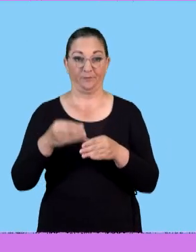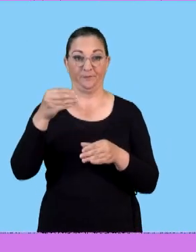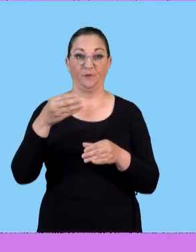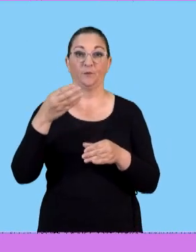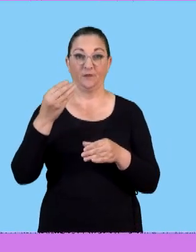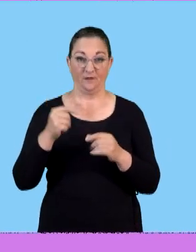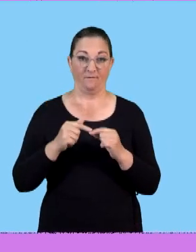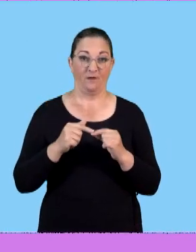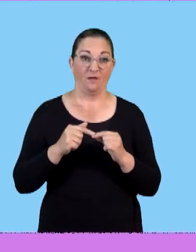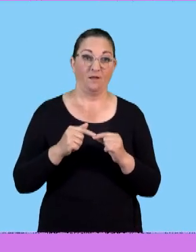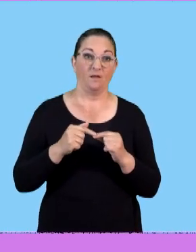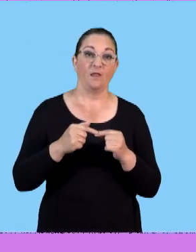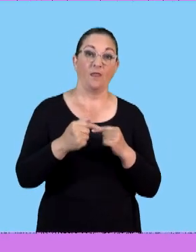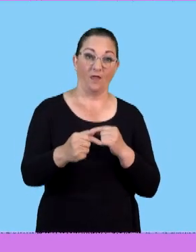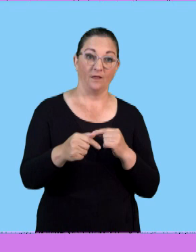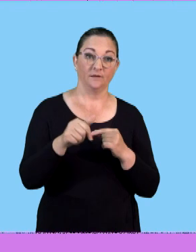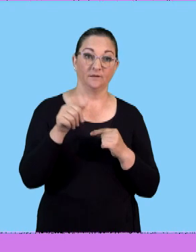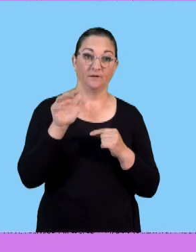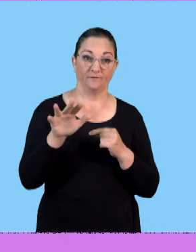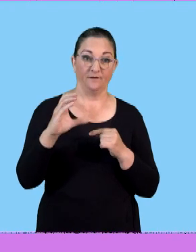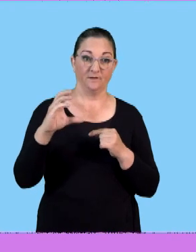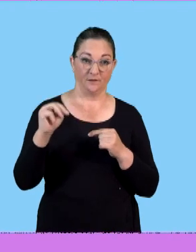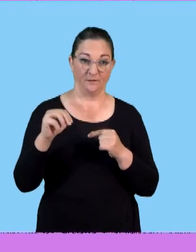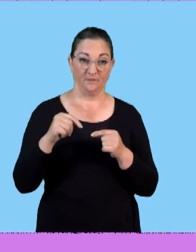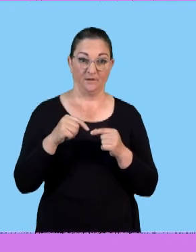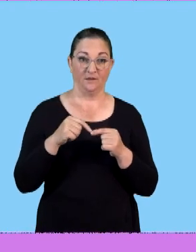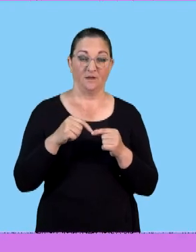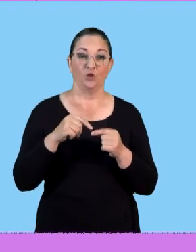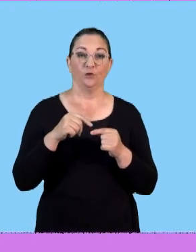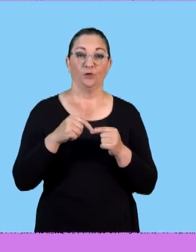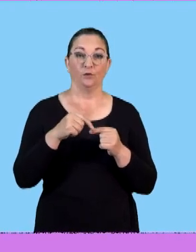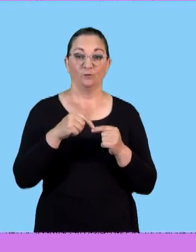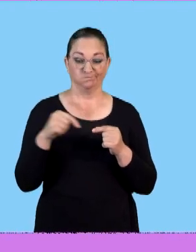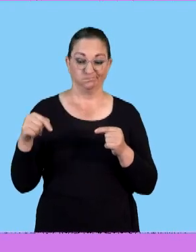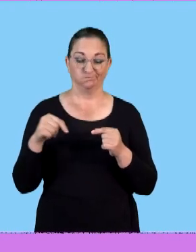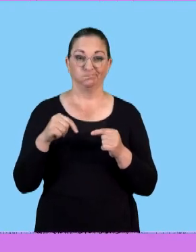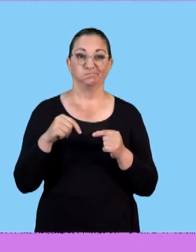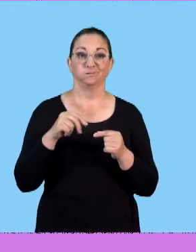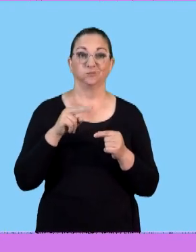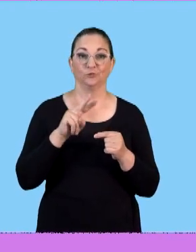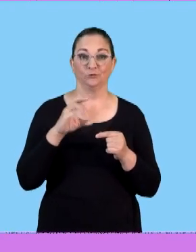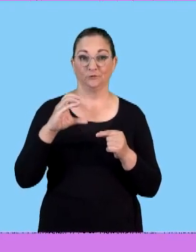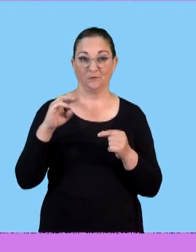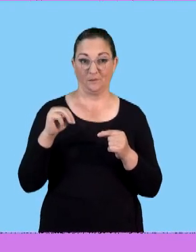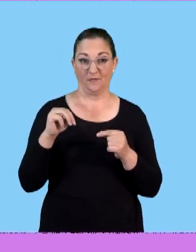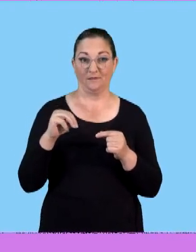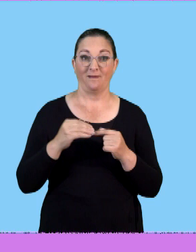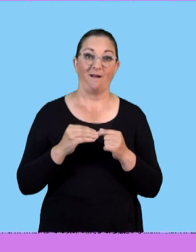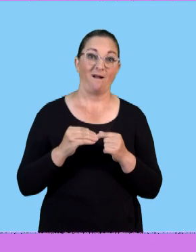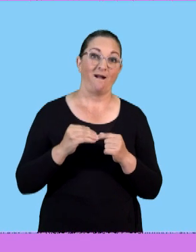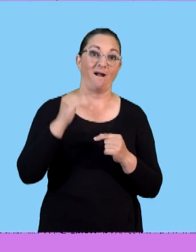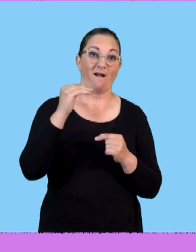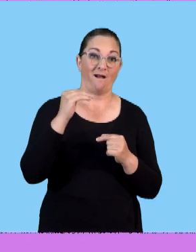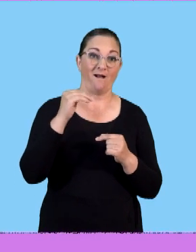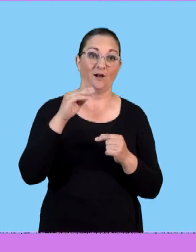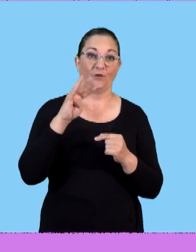shaped bottle, the length is 5 centimeters, our breadth is 2 centimeters, and please note the height, the